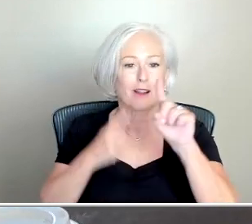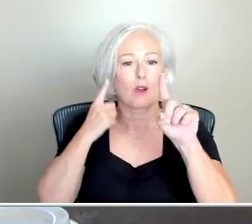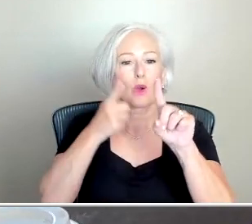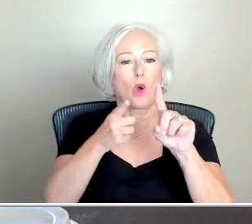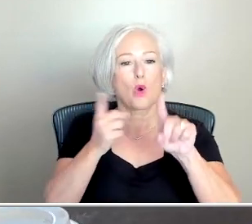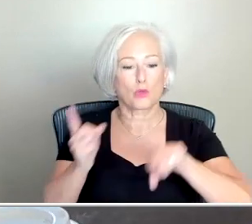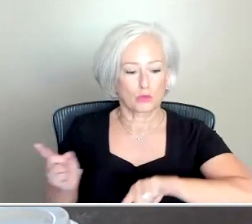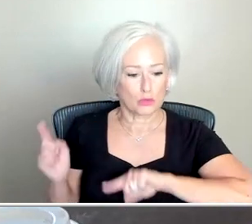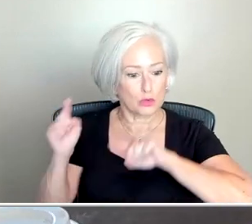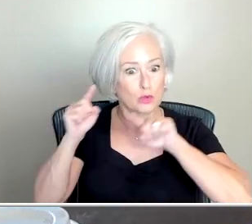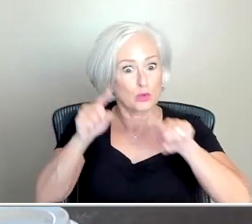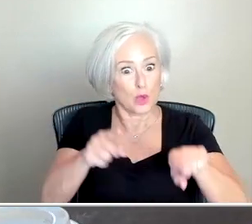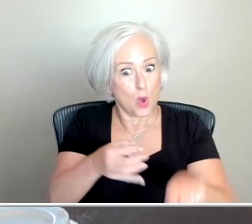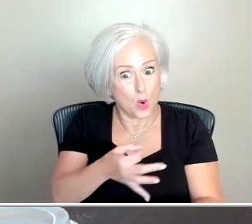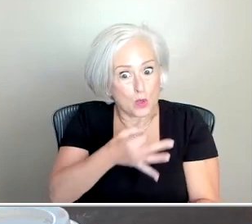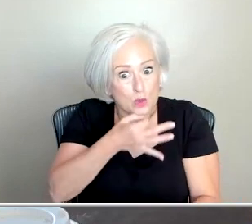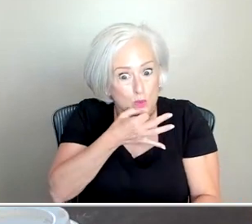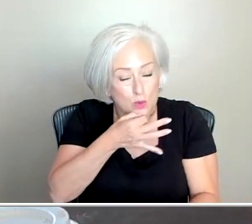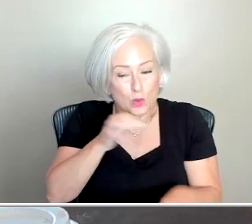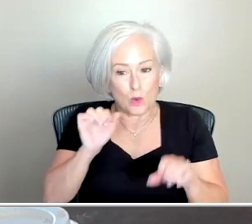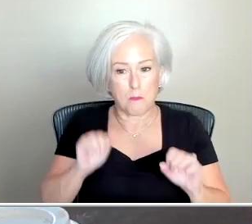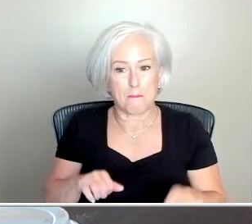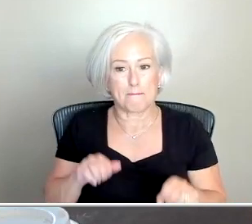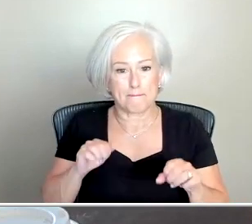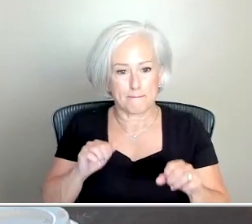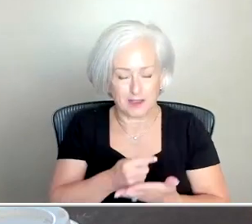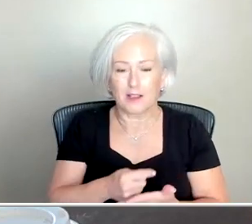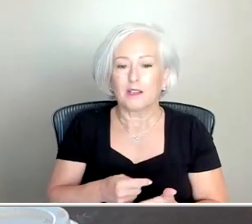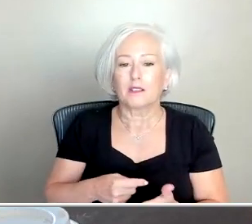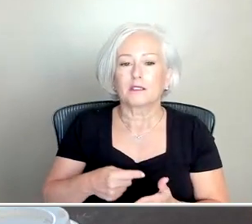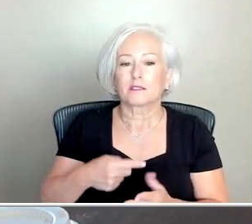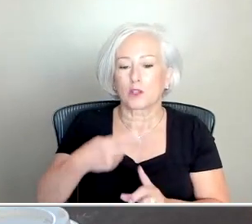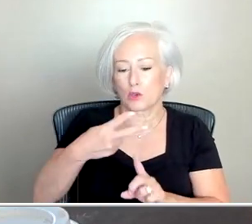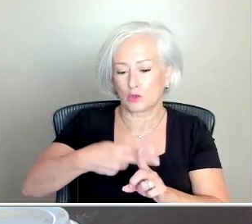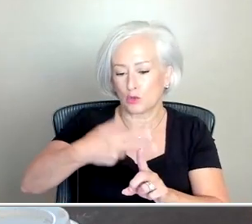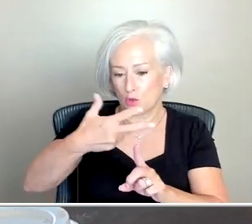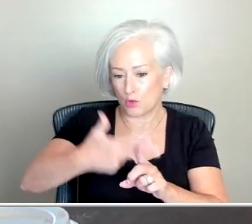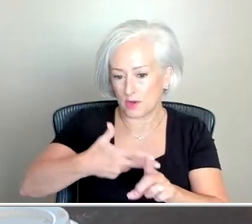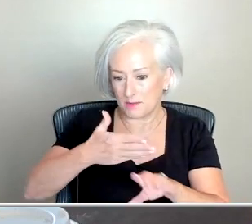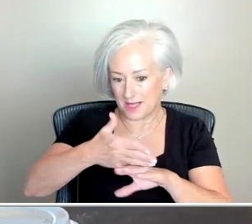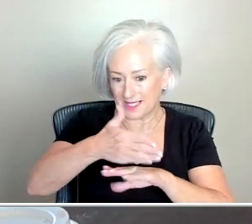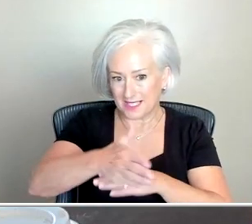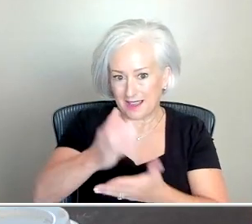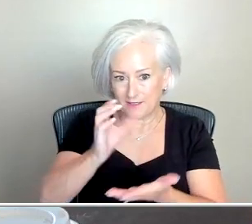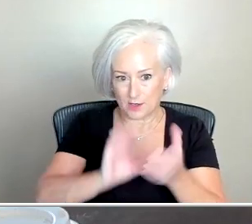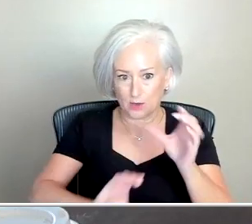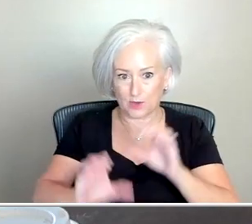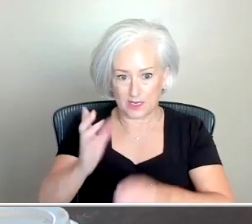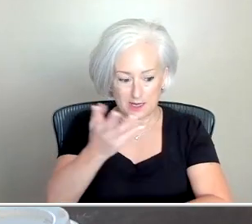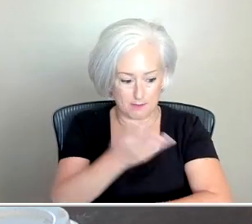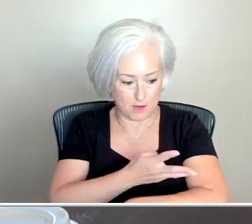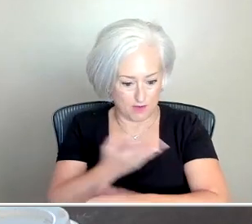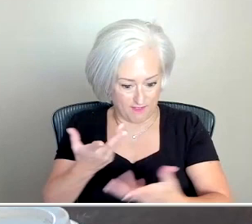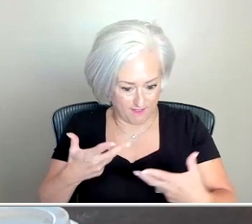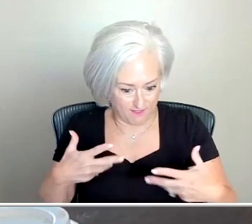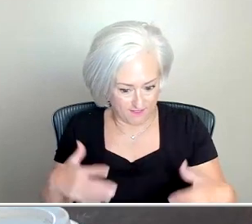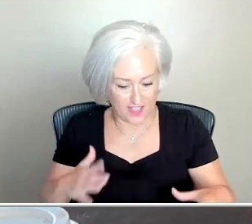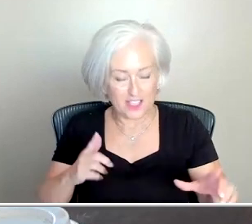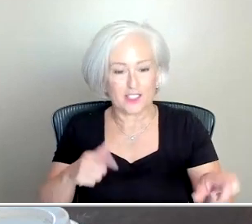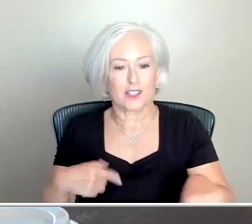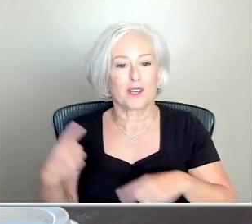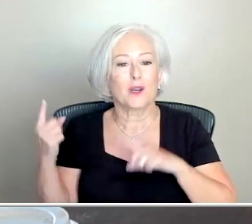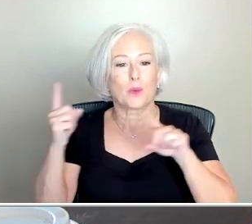could. And so a few months after chemotherapy, we accomplished that goal and went to Hawaii